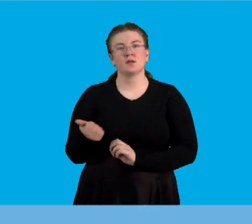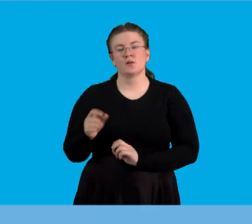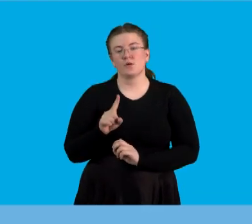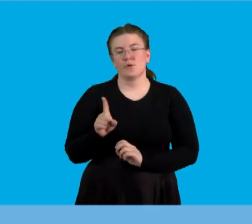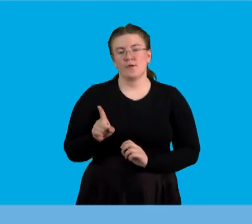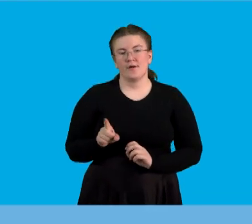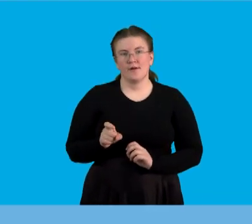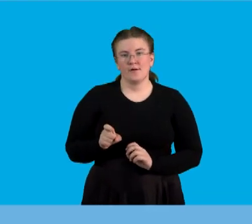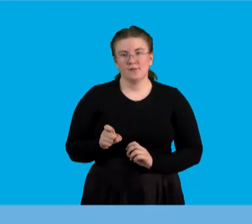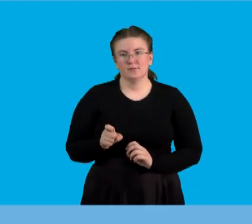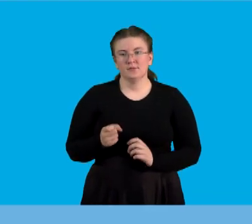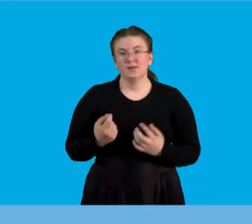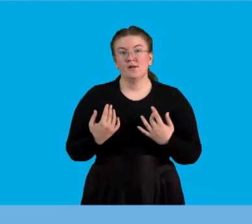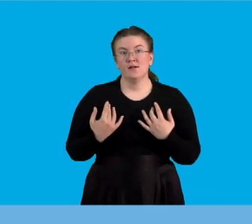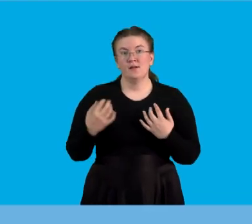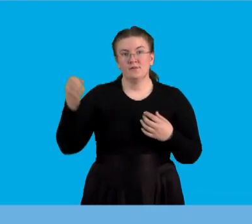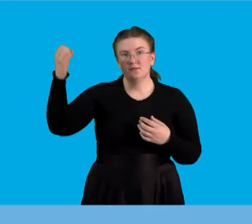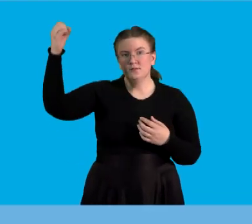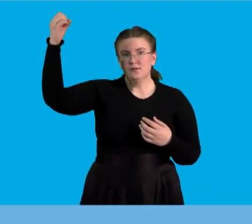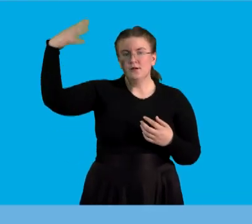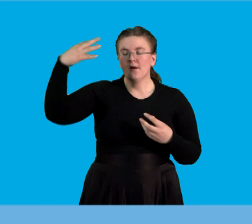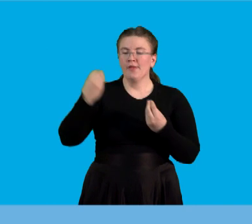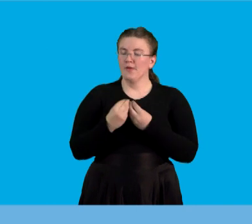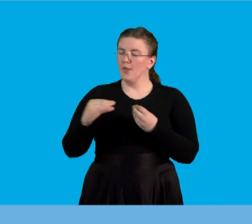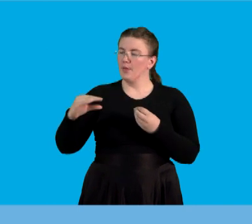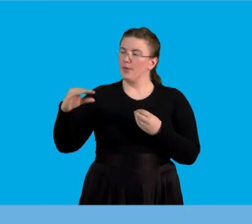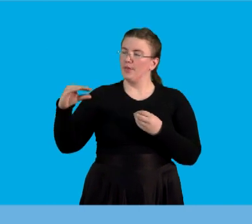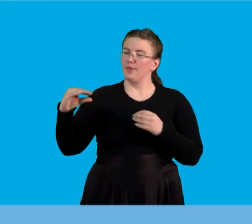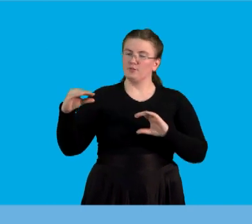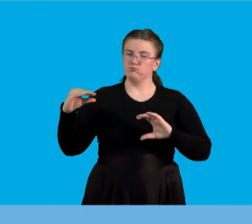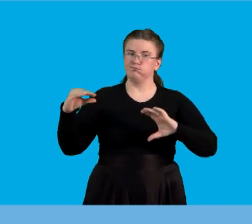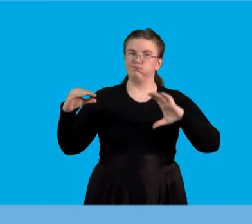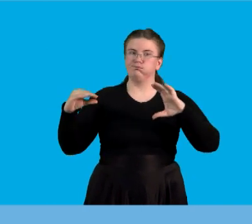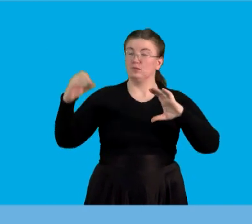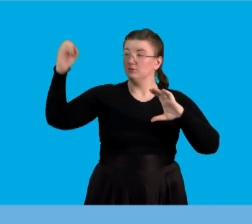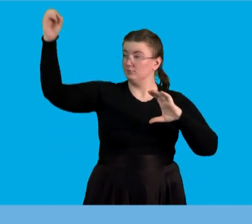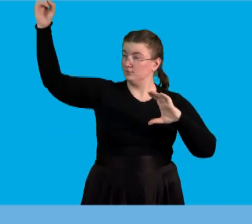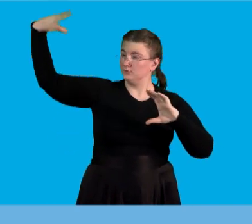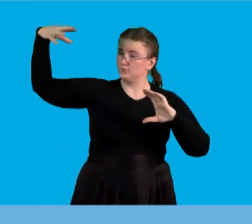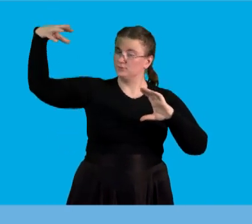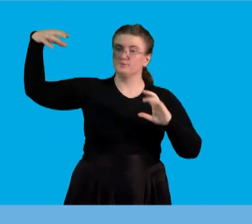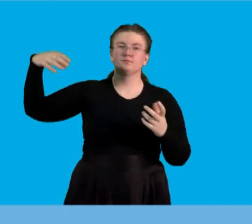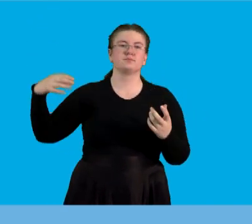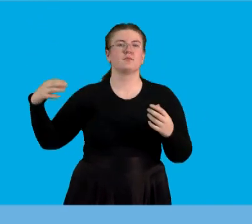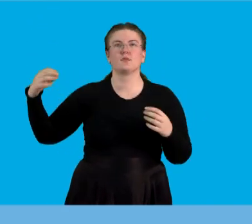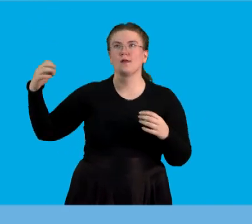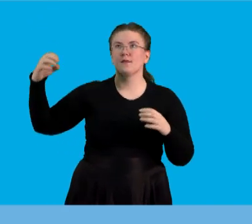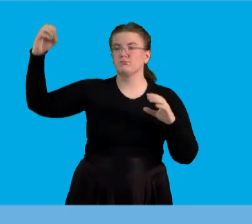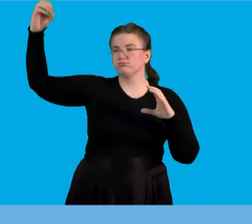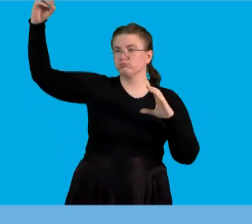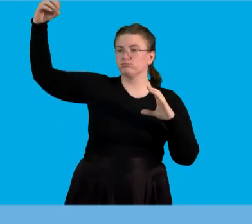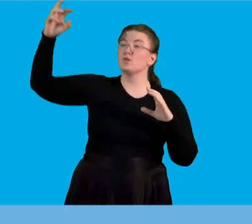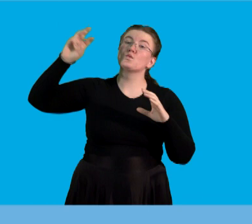So, next question. When light travels from a less dense medium to a more dense medium, it